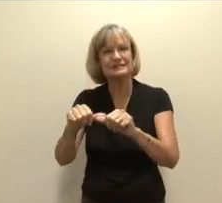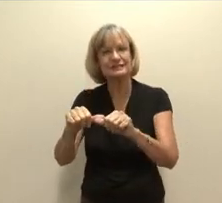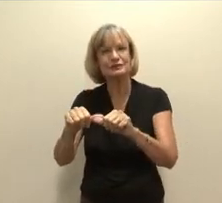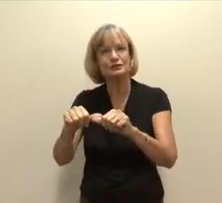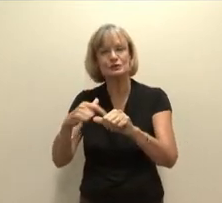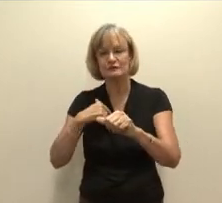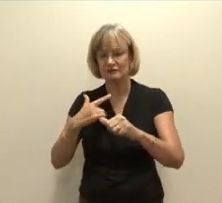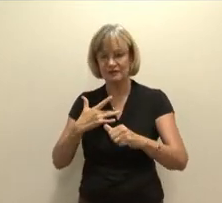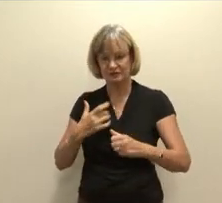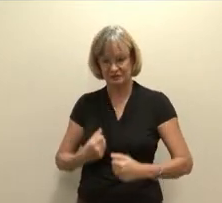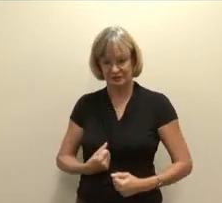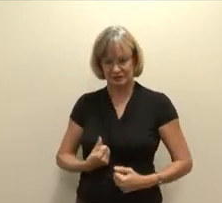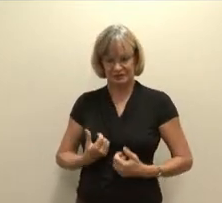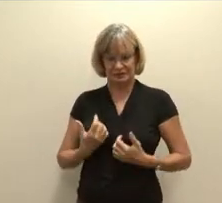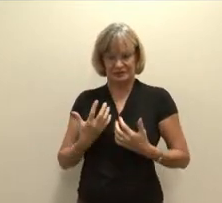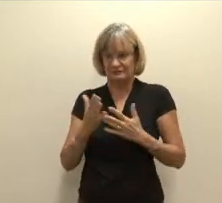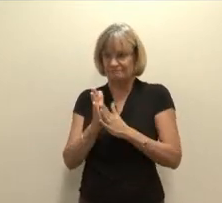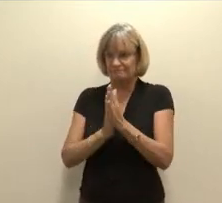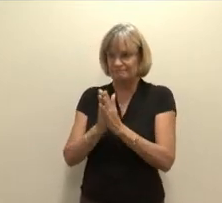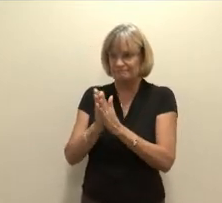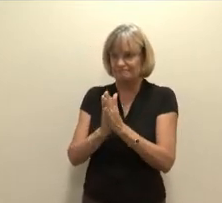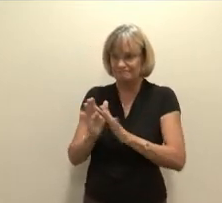and motivated to do this work."